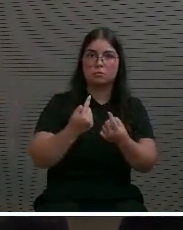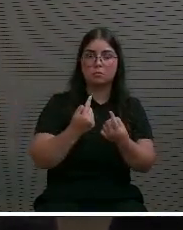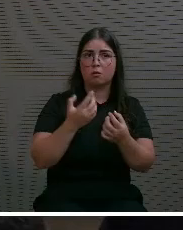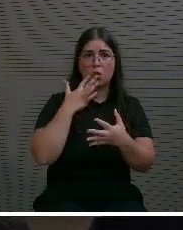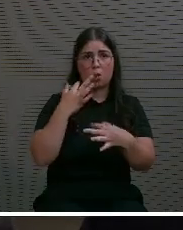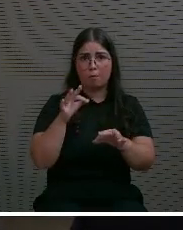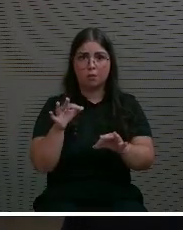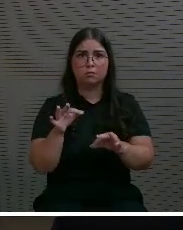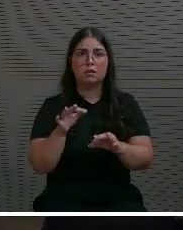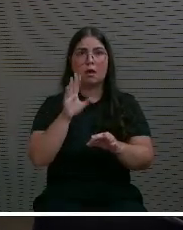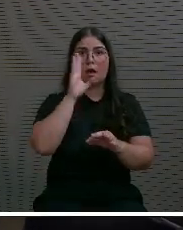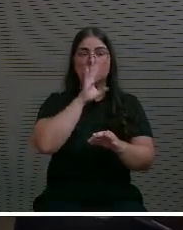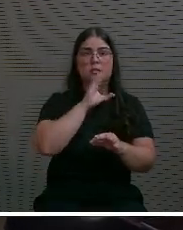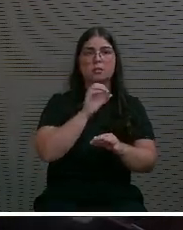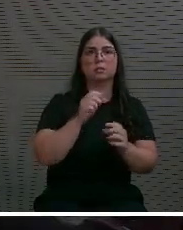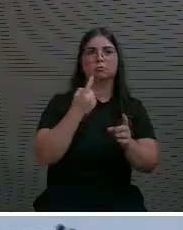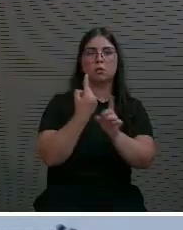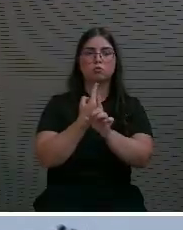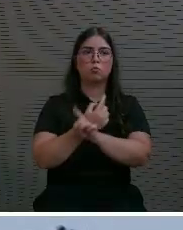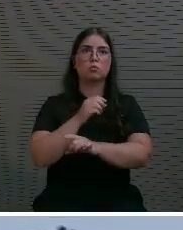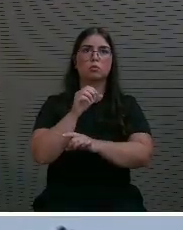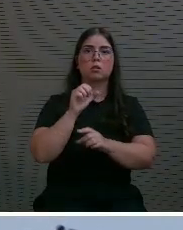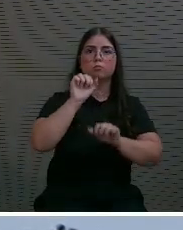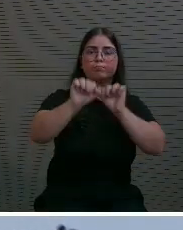that the traditional products are safe.